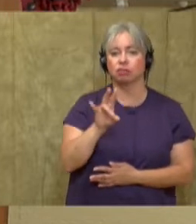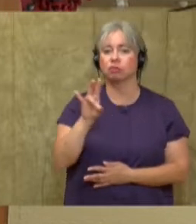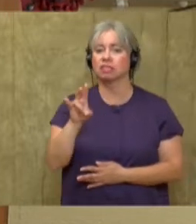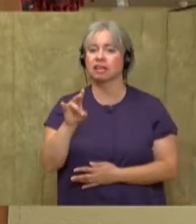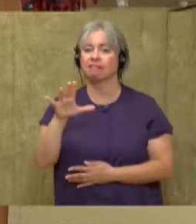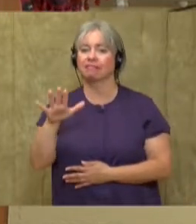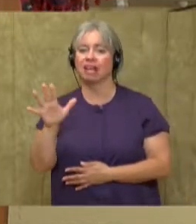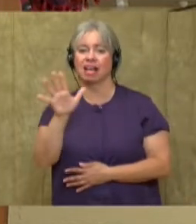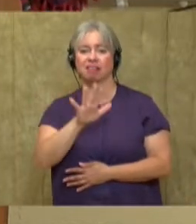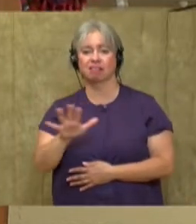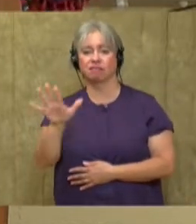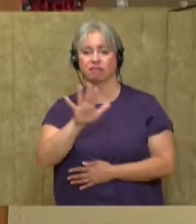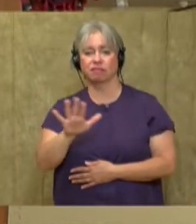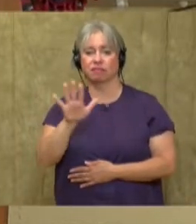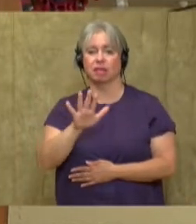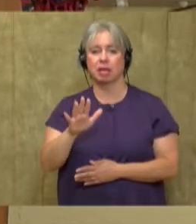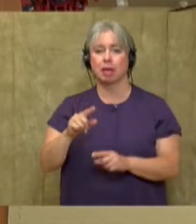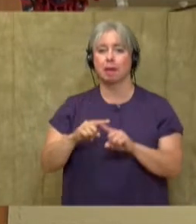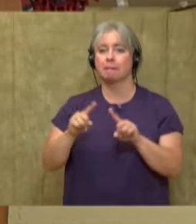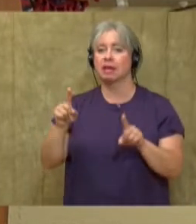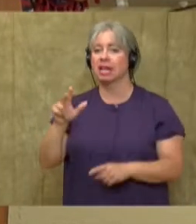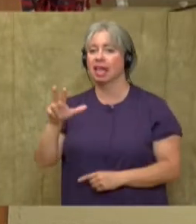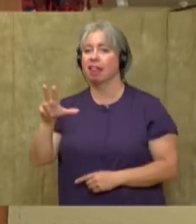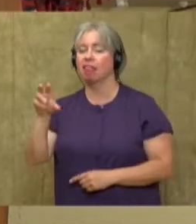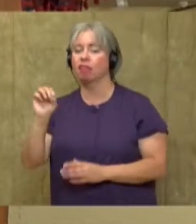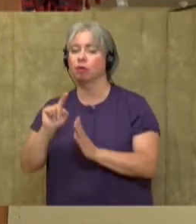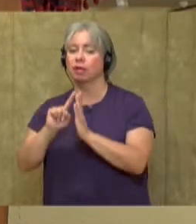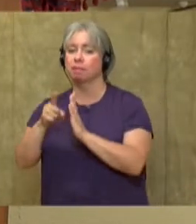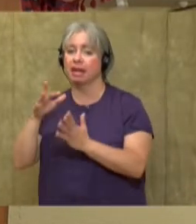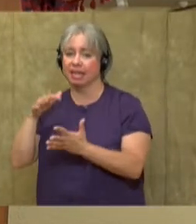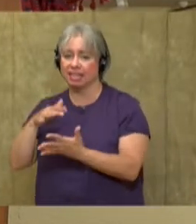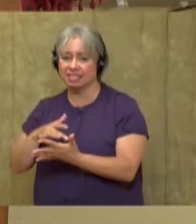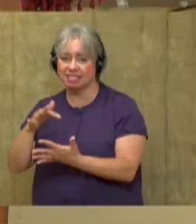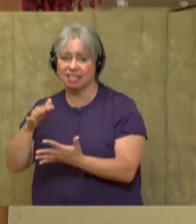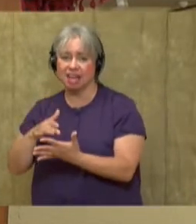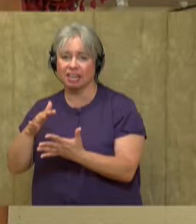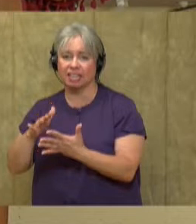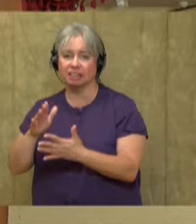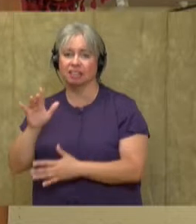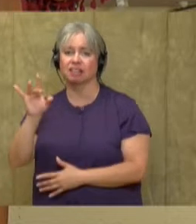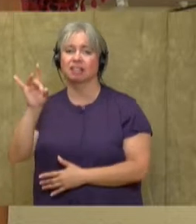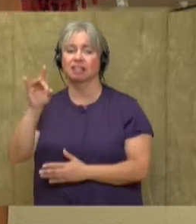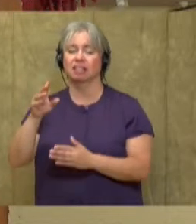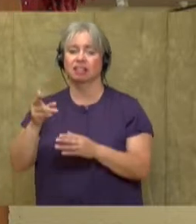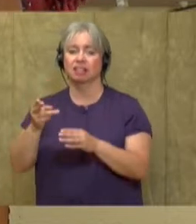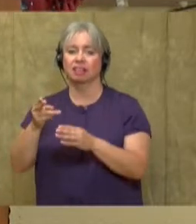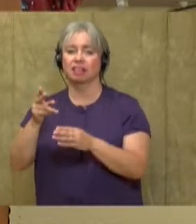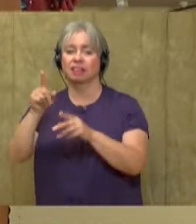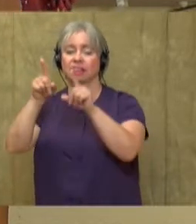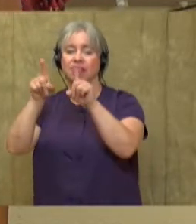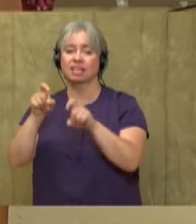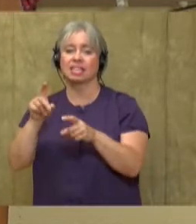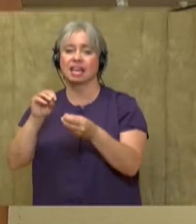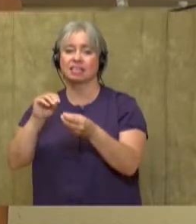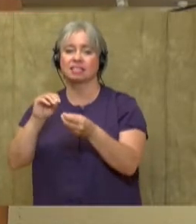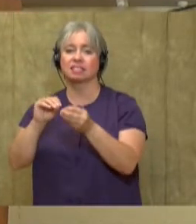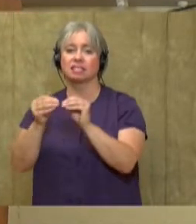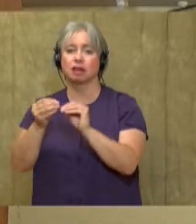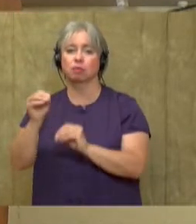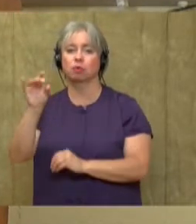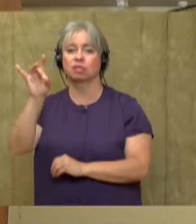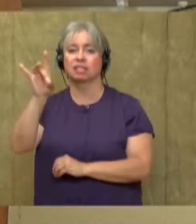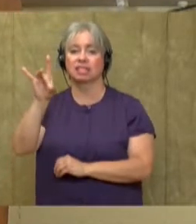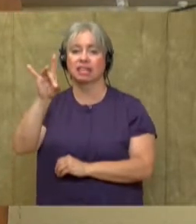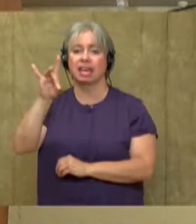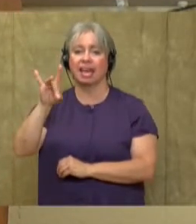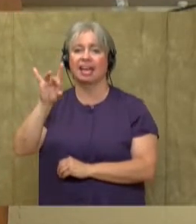75. But at 30 minutes, the student scored around an 87 or an 88, almost a